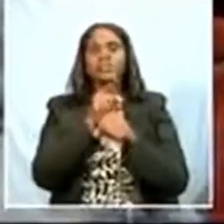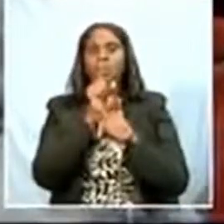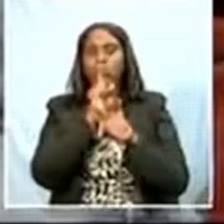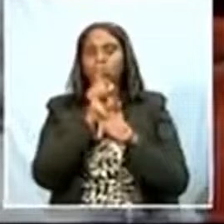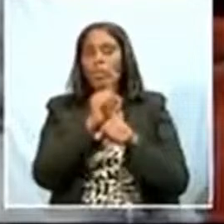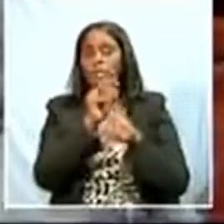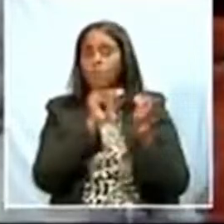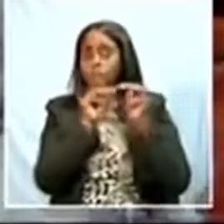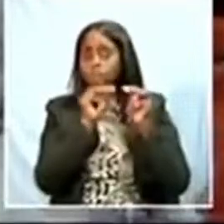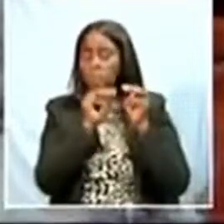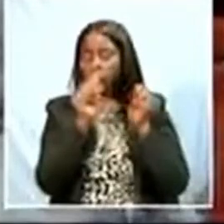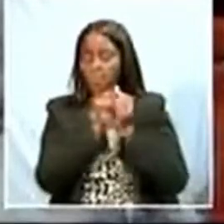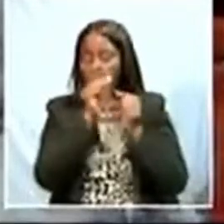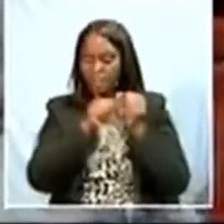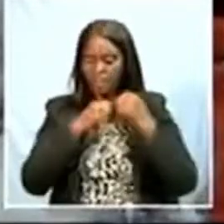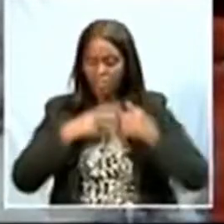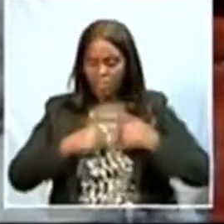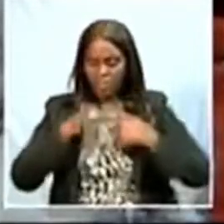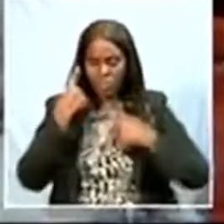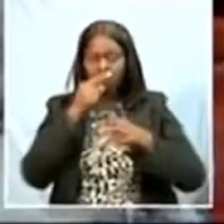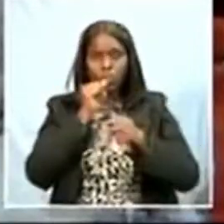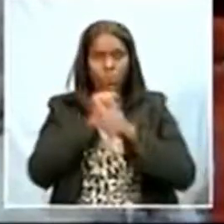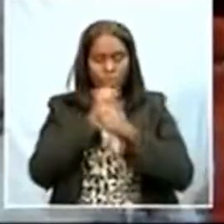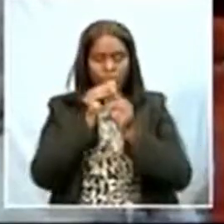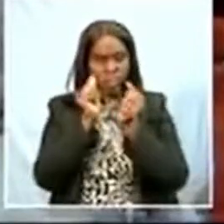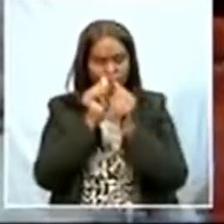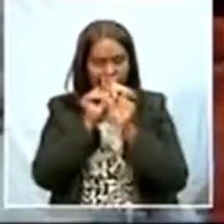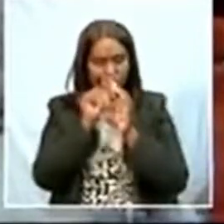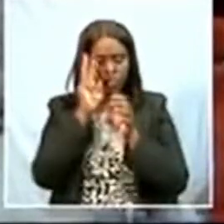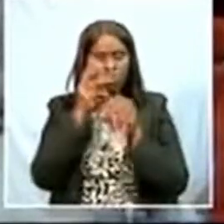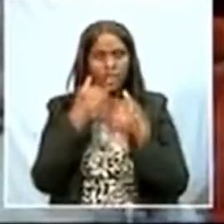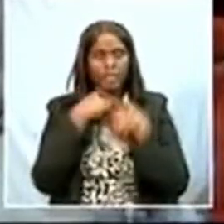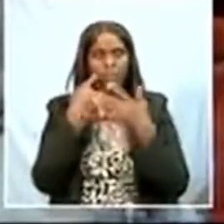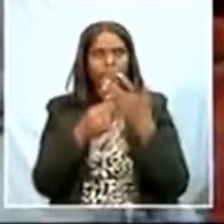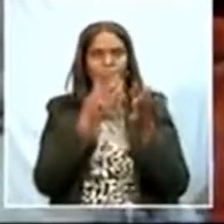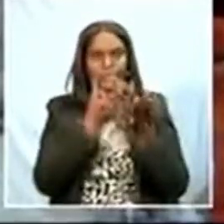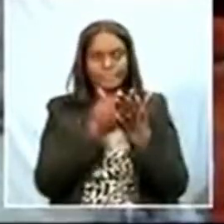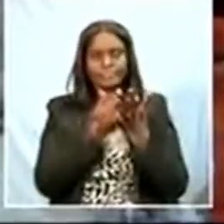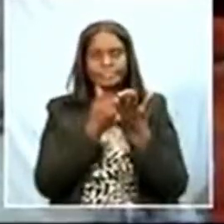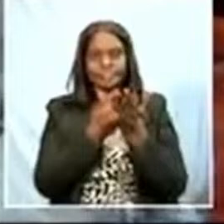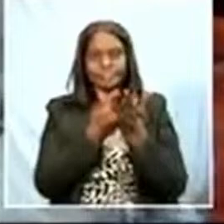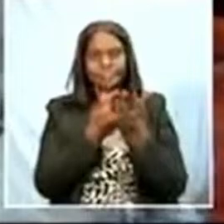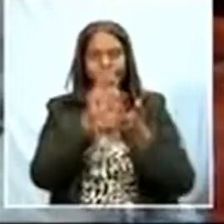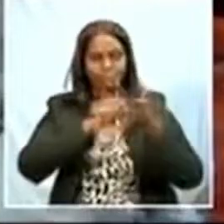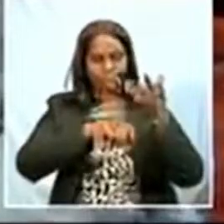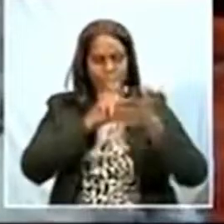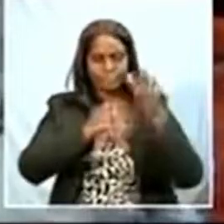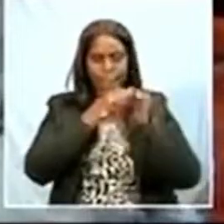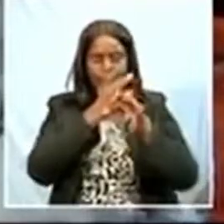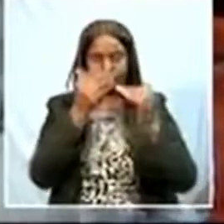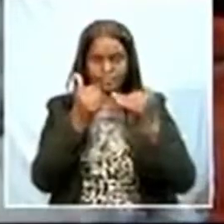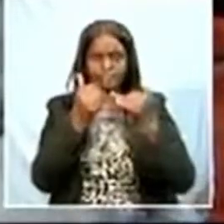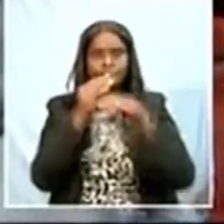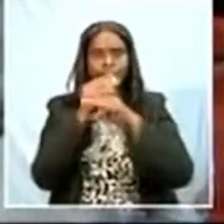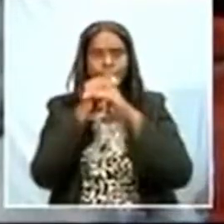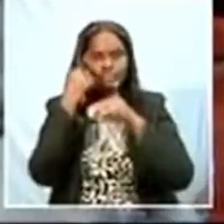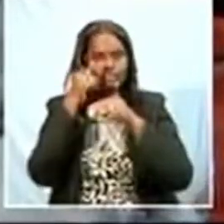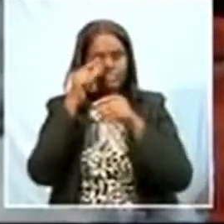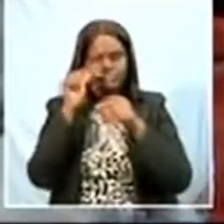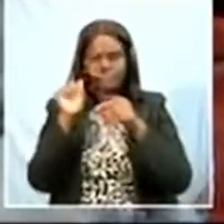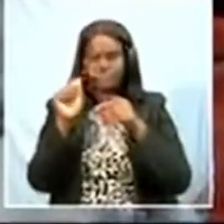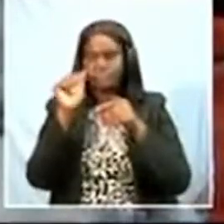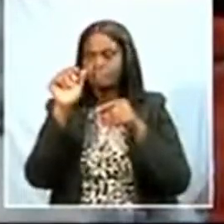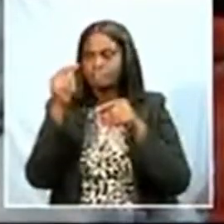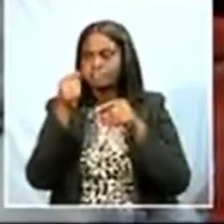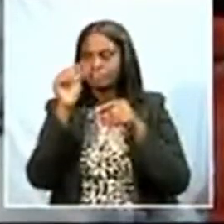the management and everyone else who works in the fund will have these tax exemptions. So it's standard for ADB. It's